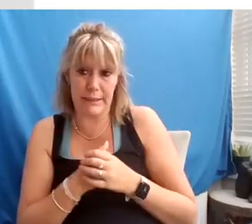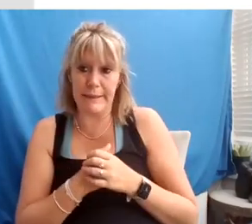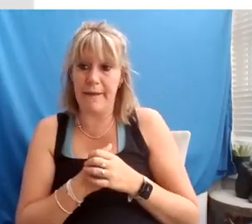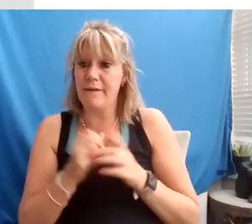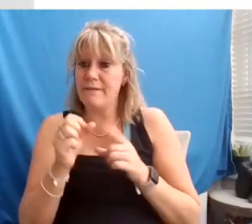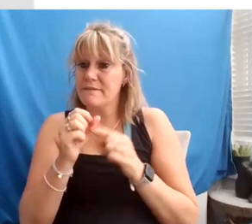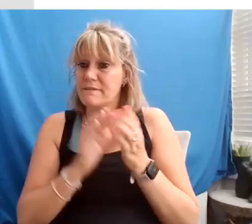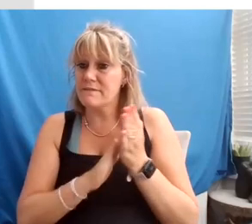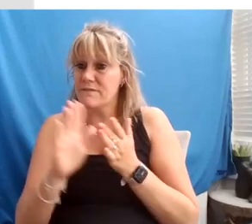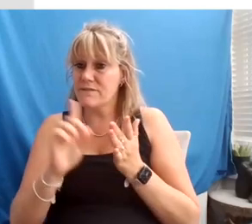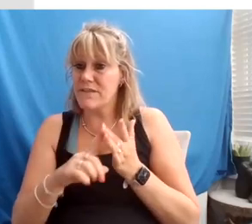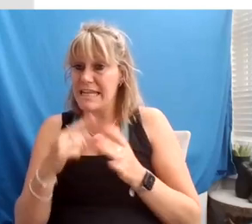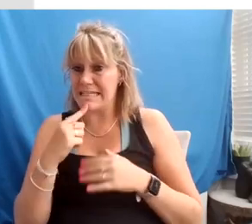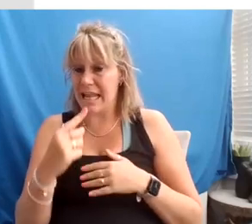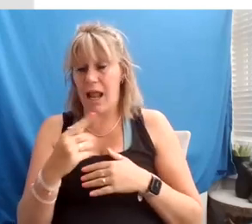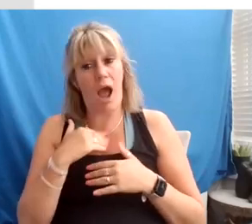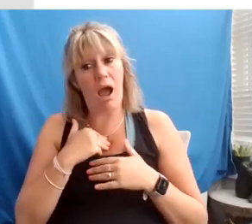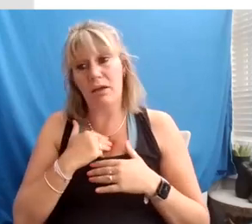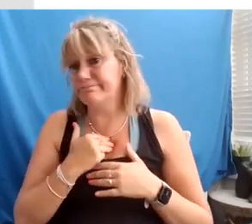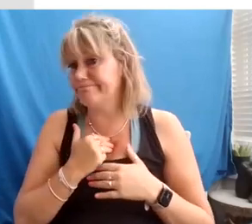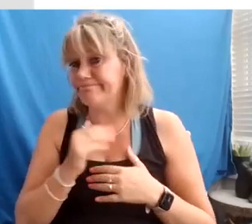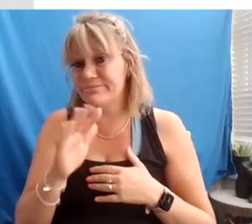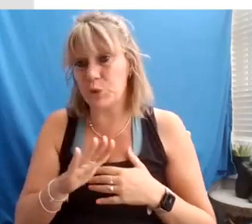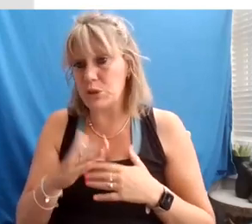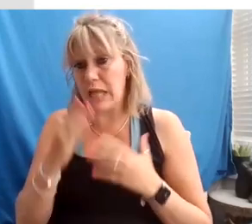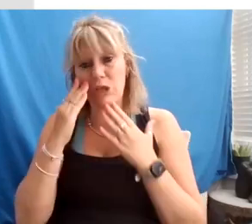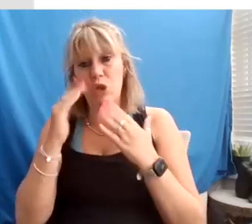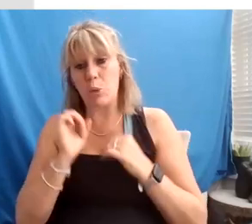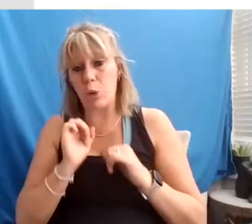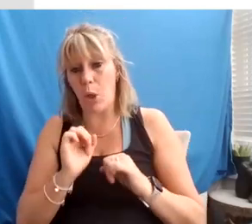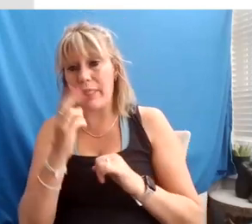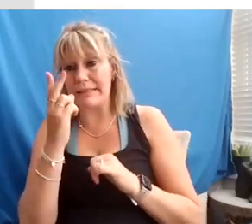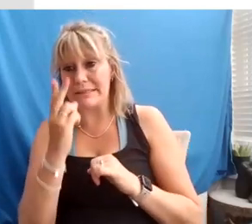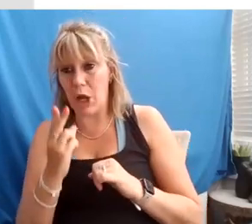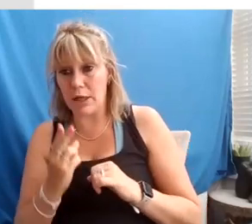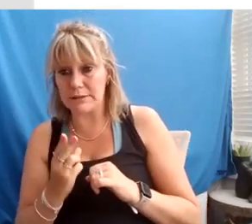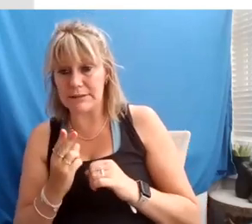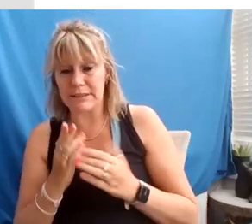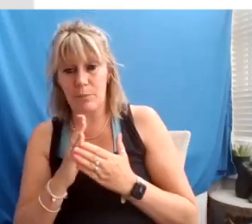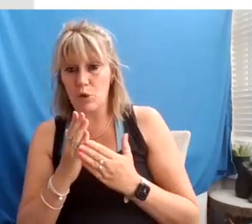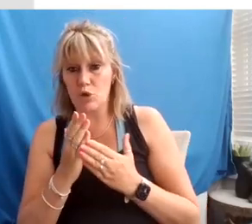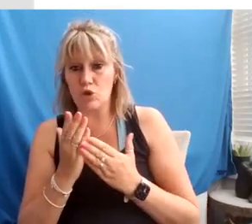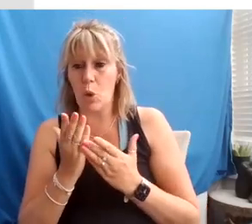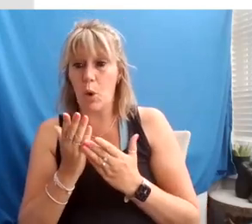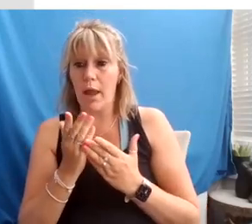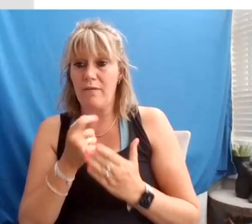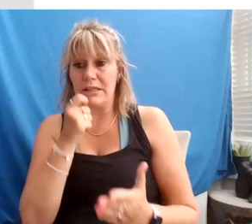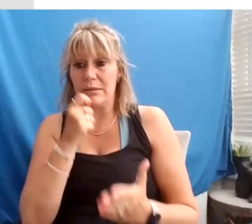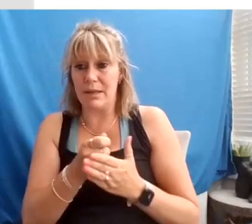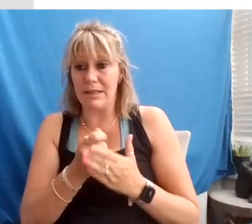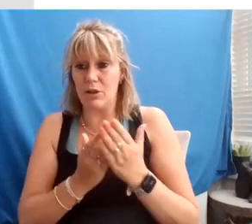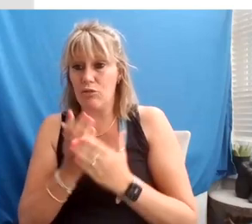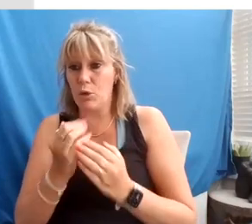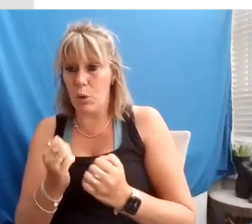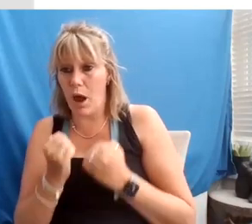I don't know this artist. I'm not sure if that was submitted through